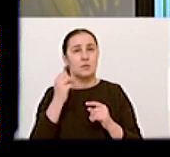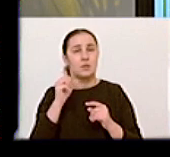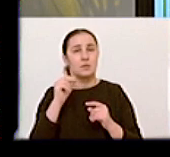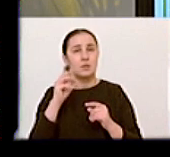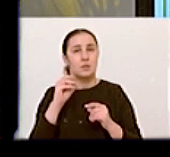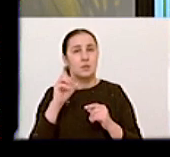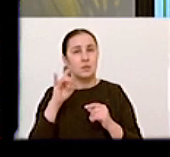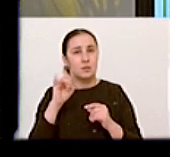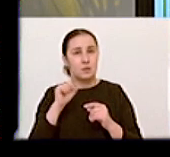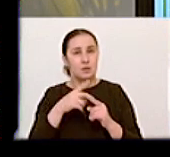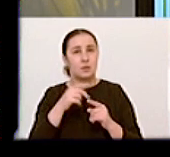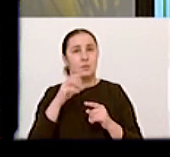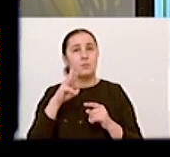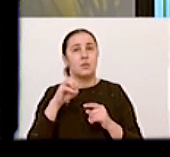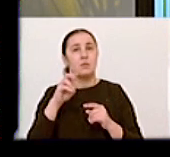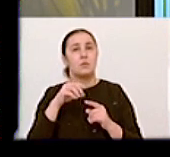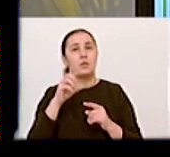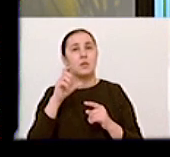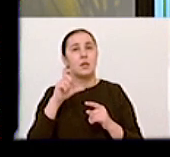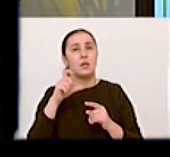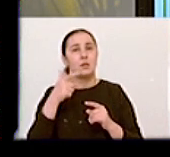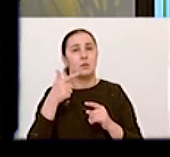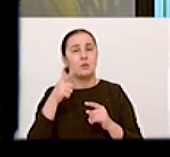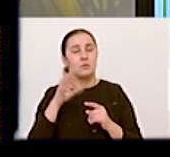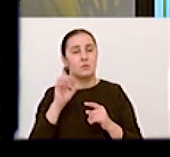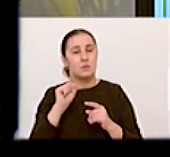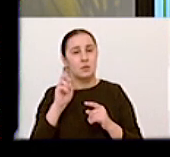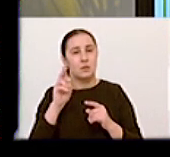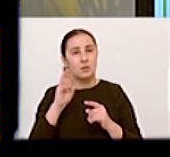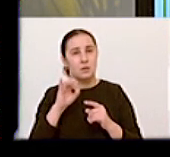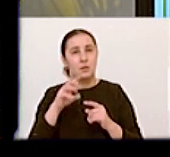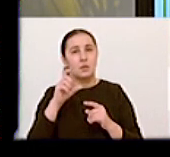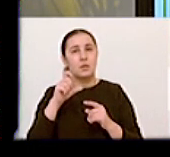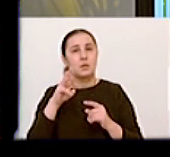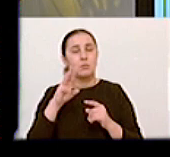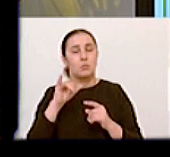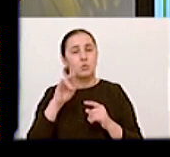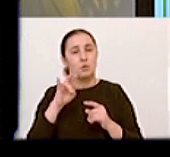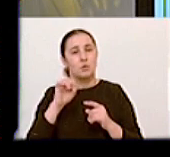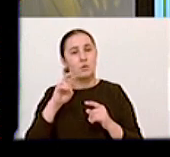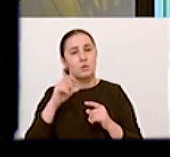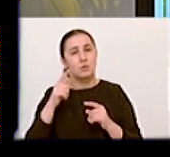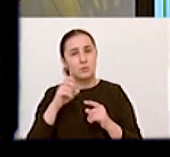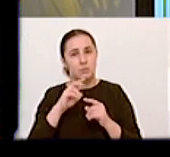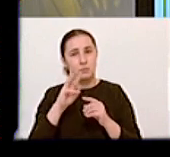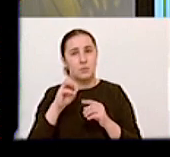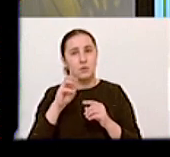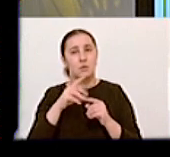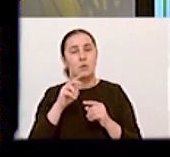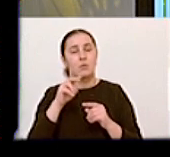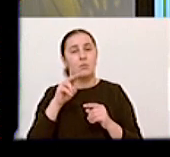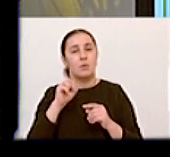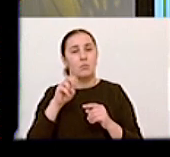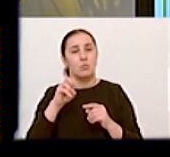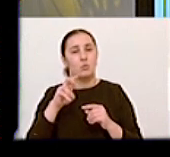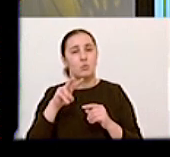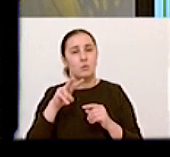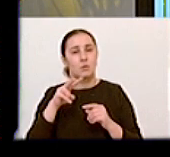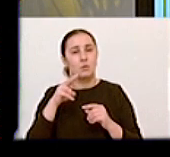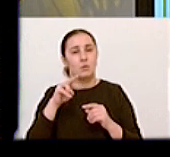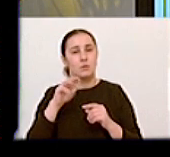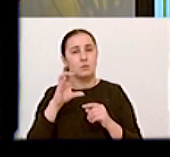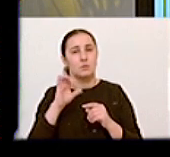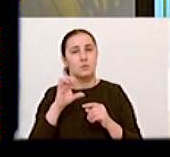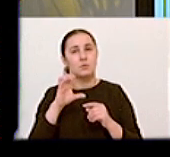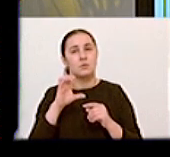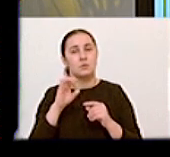metod, egizaklar metodi, immunologik metod, biokimyoviy metod hamda populyatsion statistik metodlarni